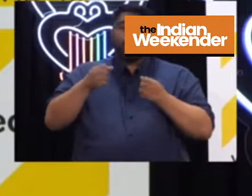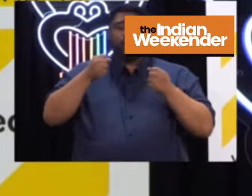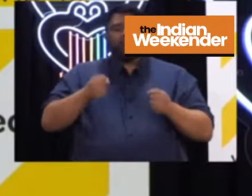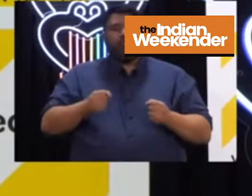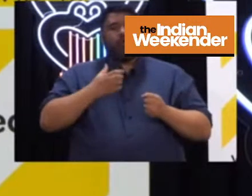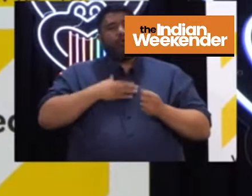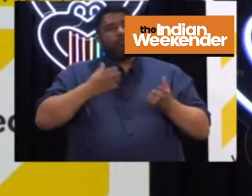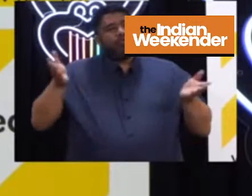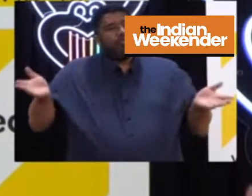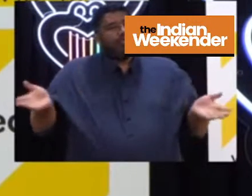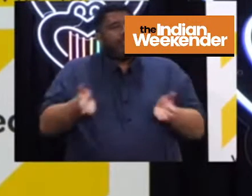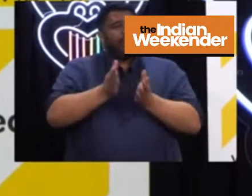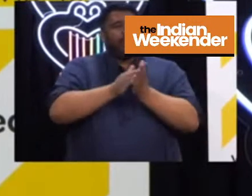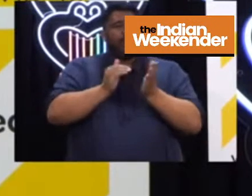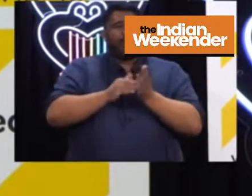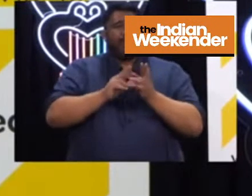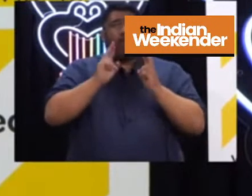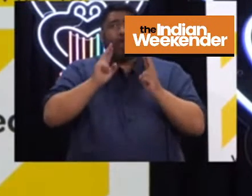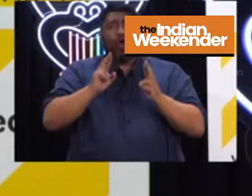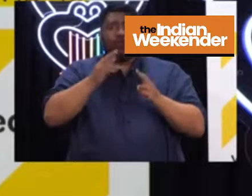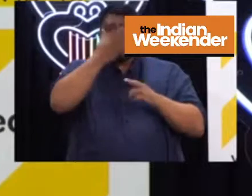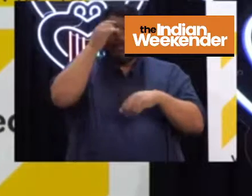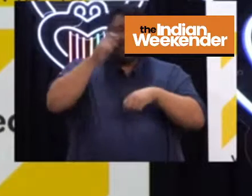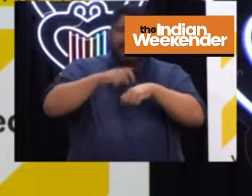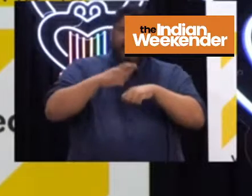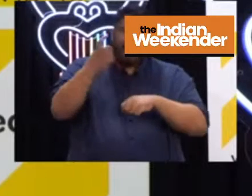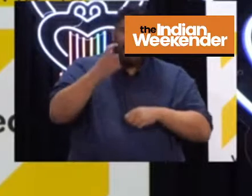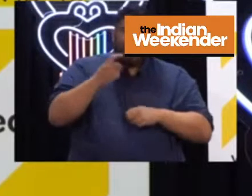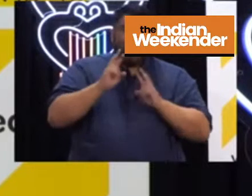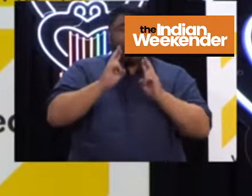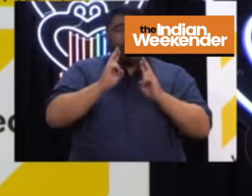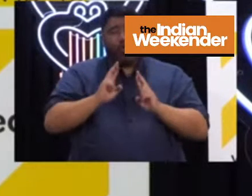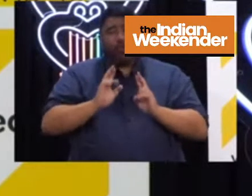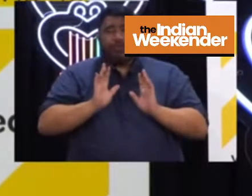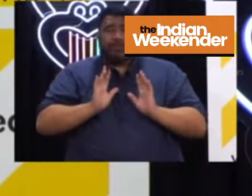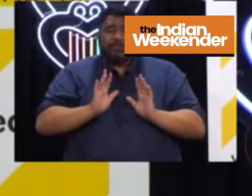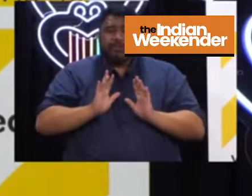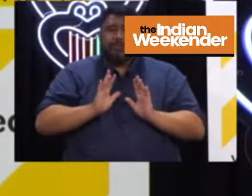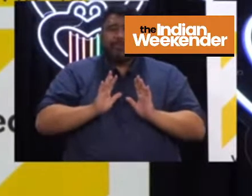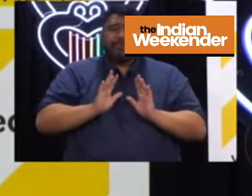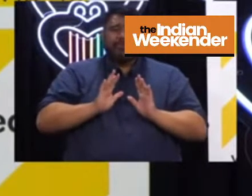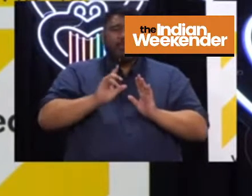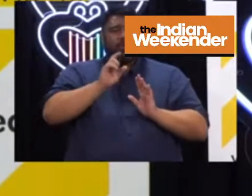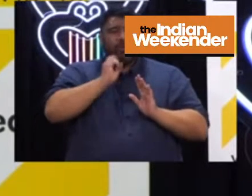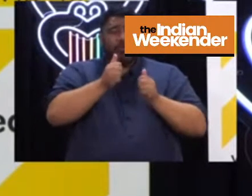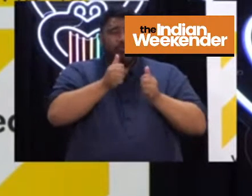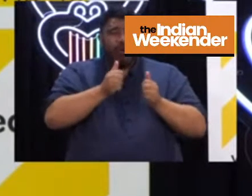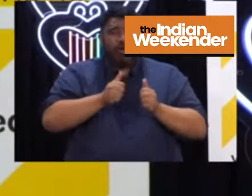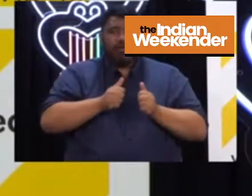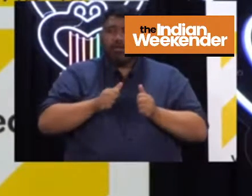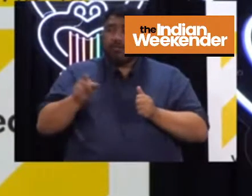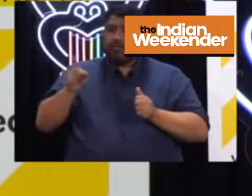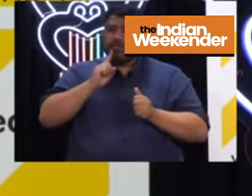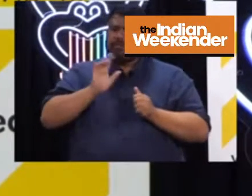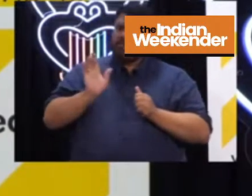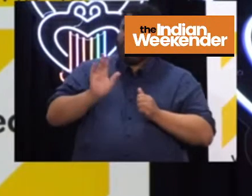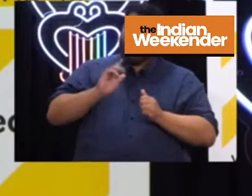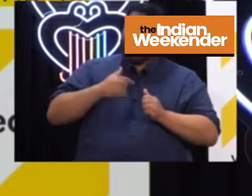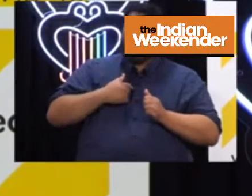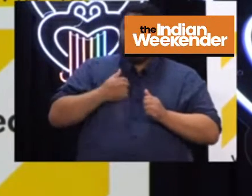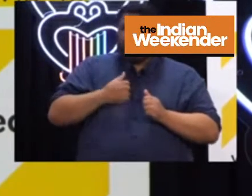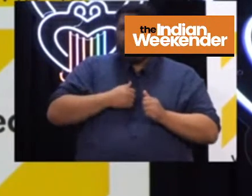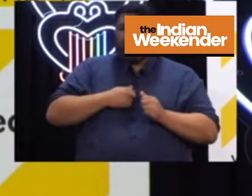propose that will I think I gave you my aspiration. How do you propose that would work with the